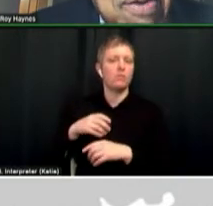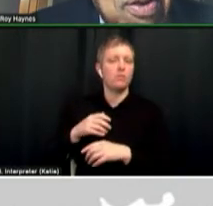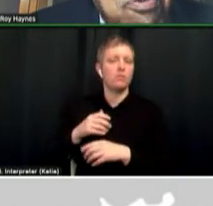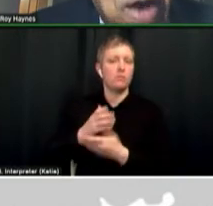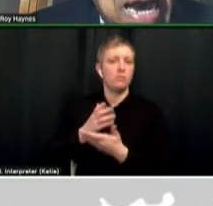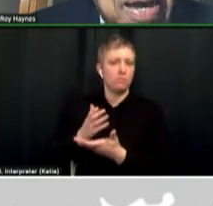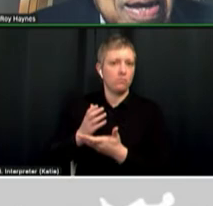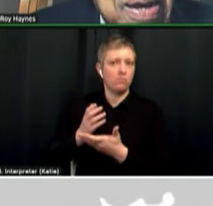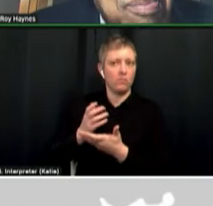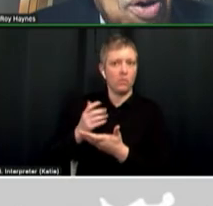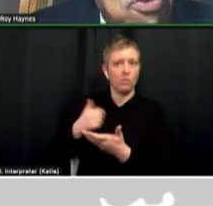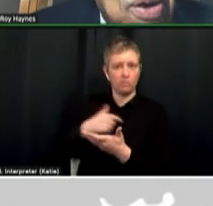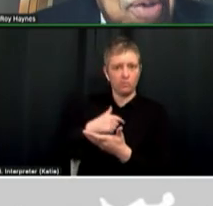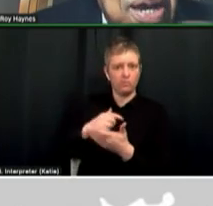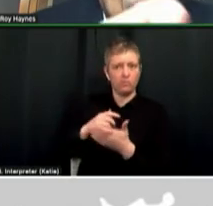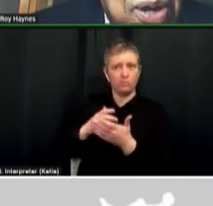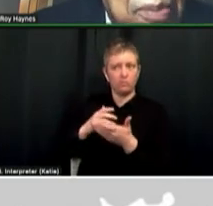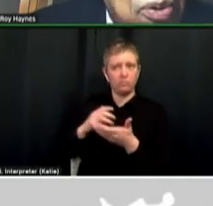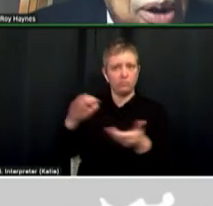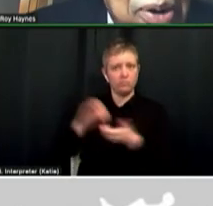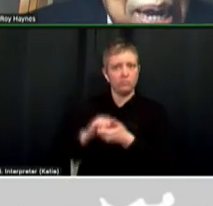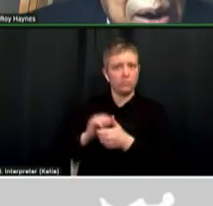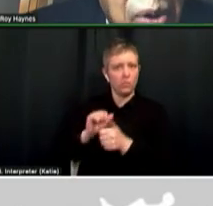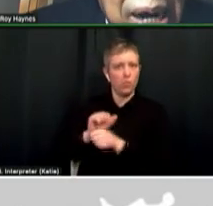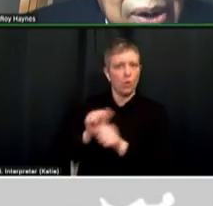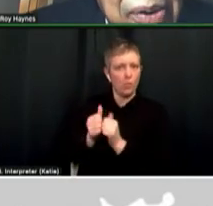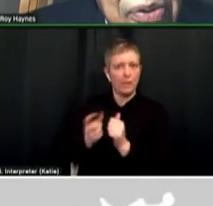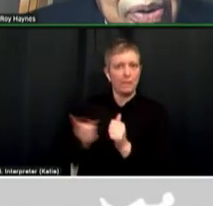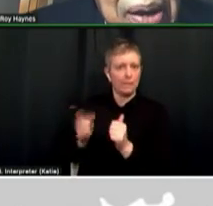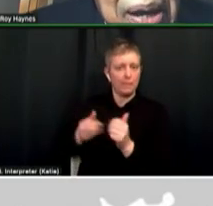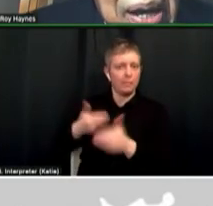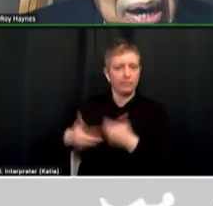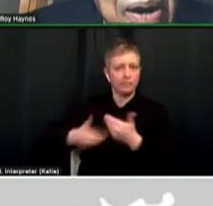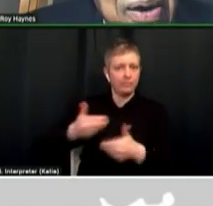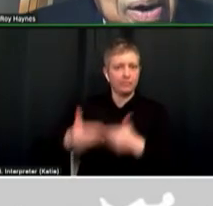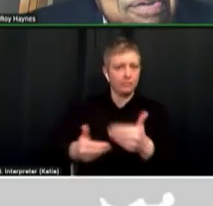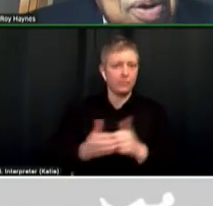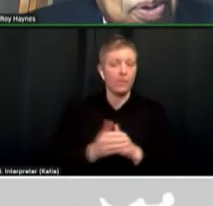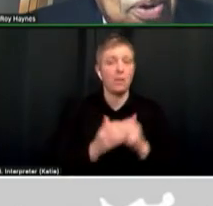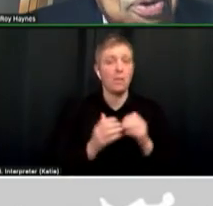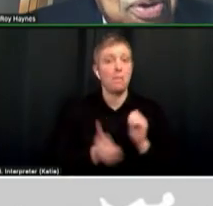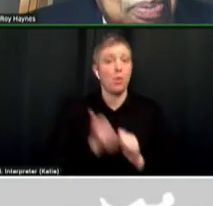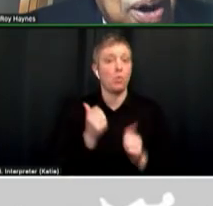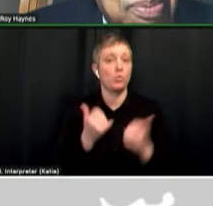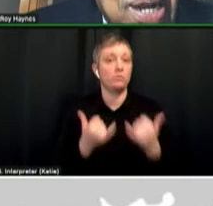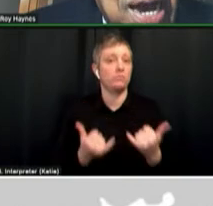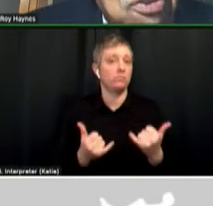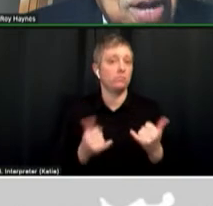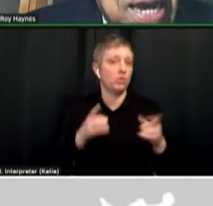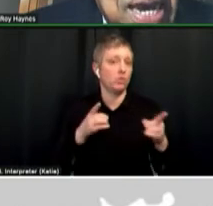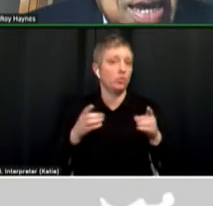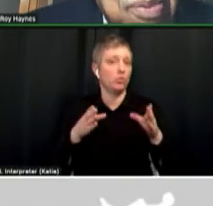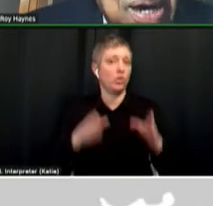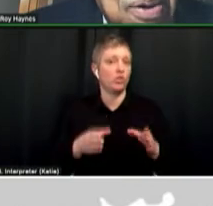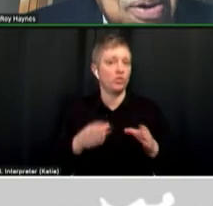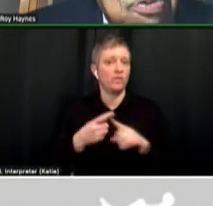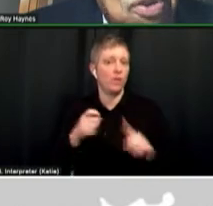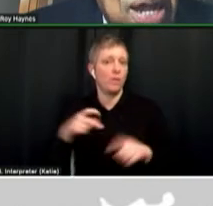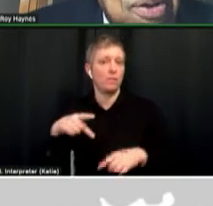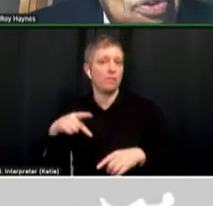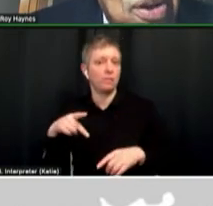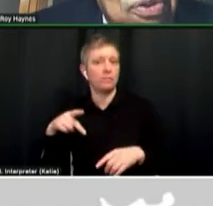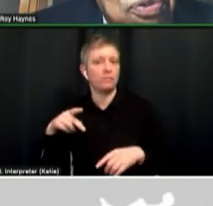with these. In fact, most of the contemporary directors of the police department actually came out